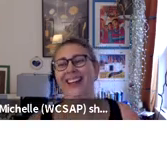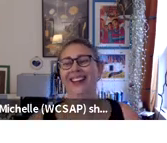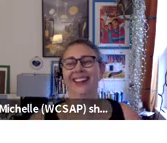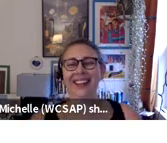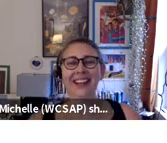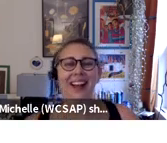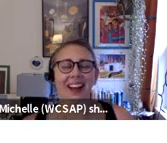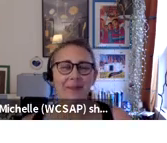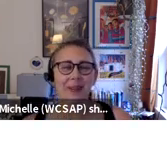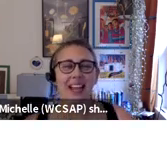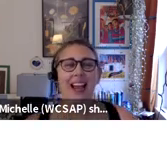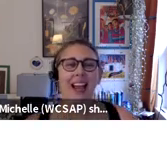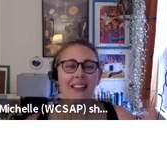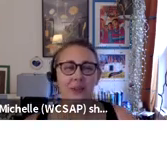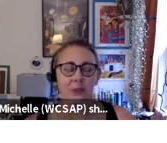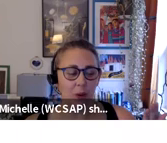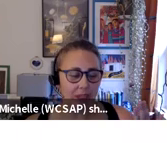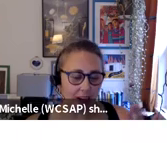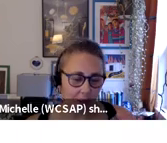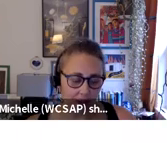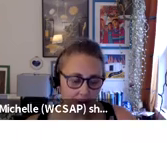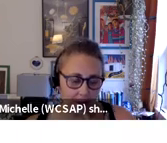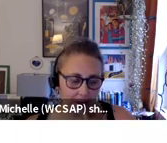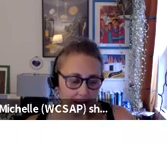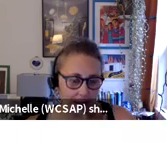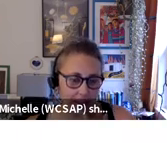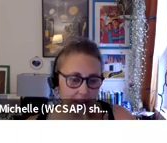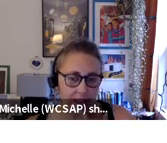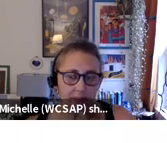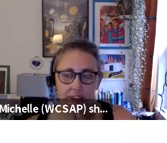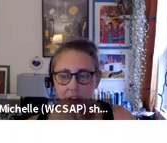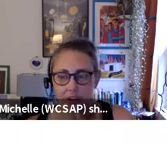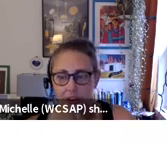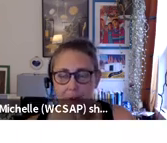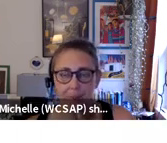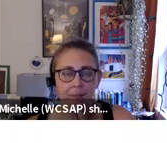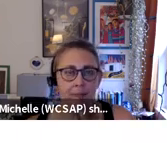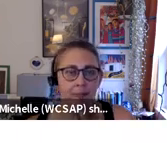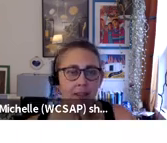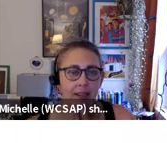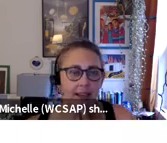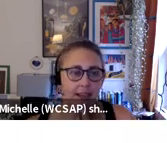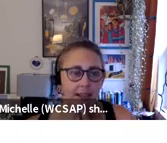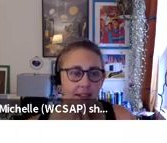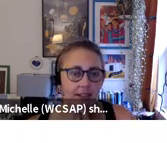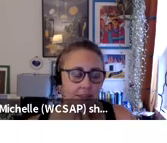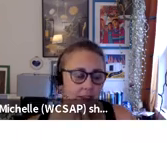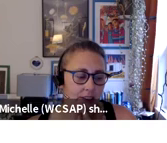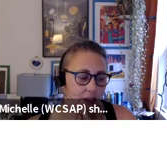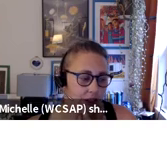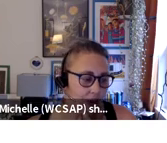sorry. but I had this woman that I worked with in domestic violence shelter.